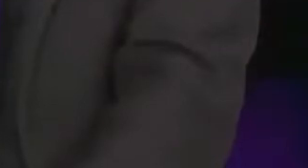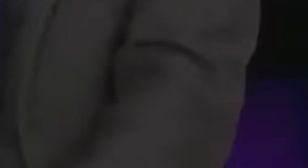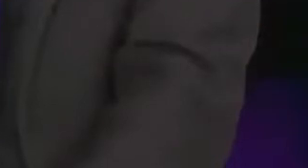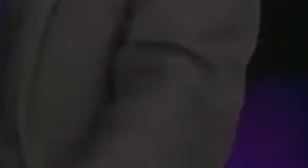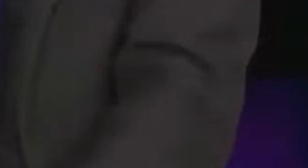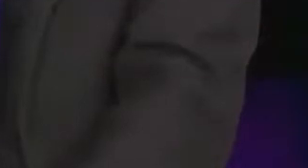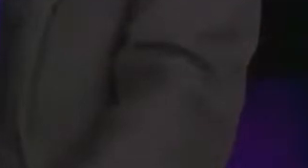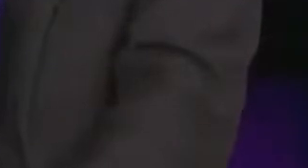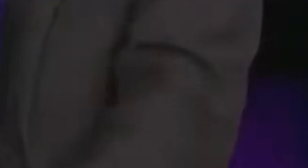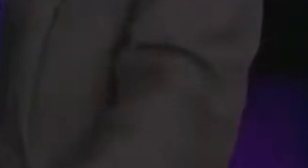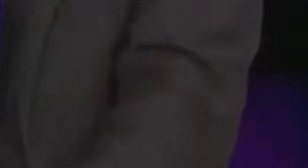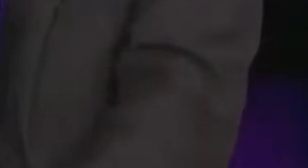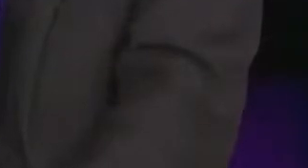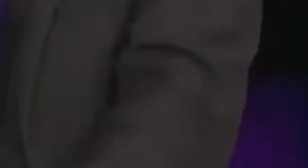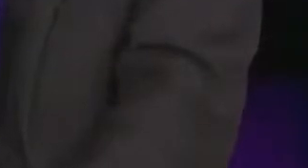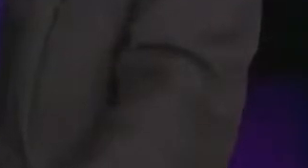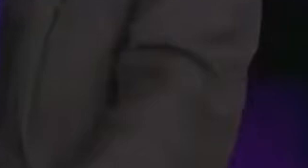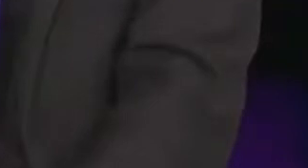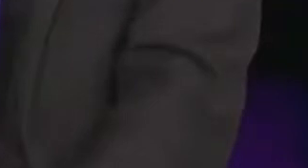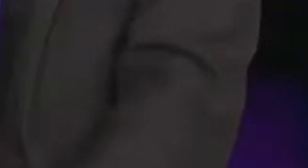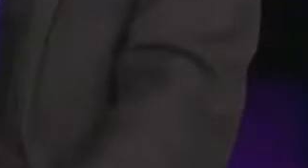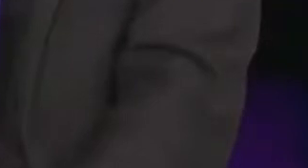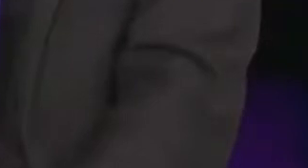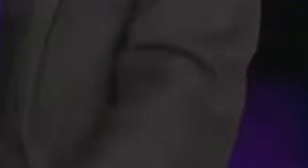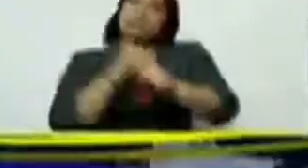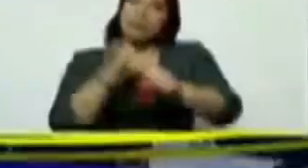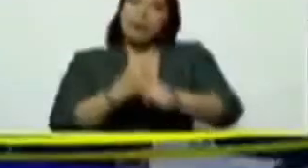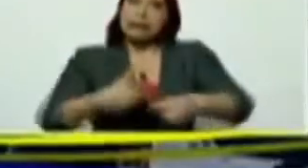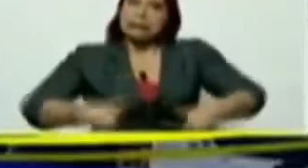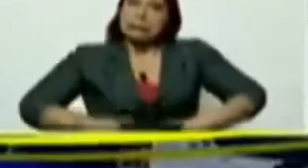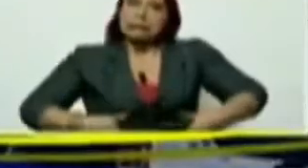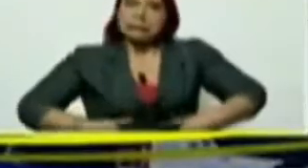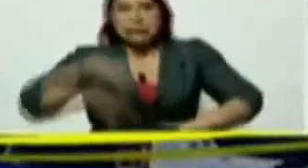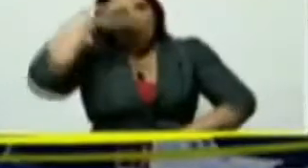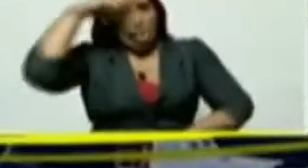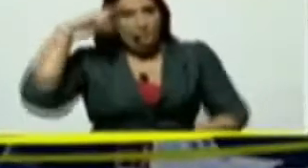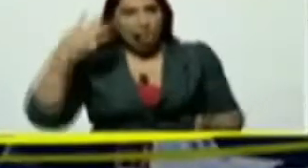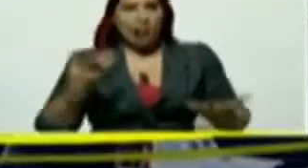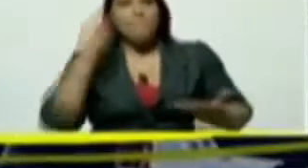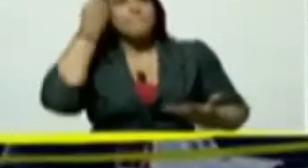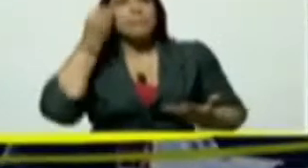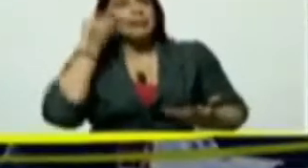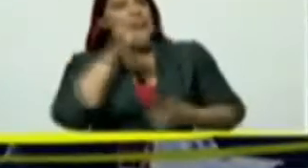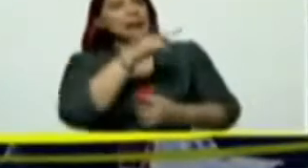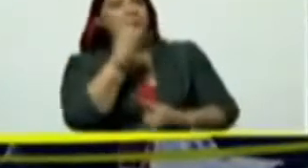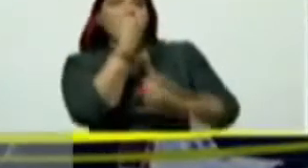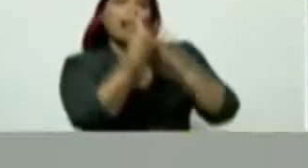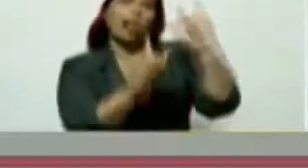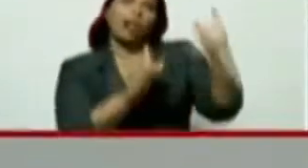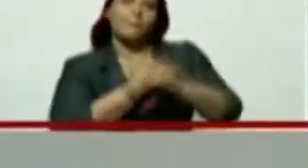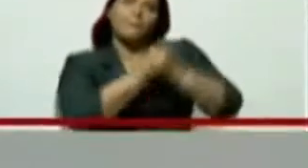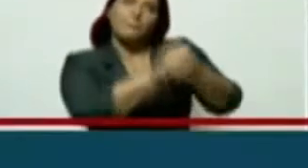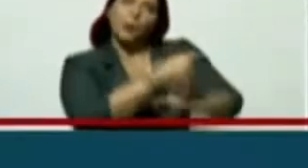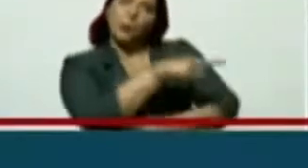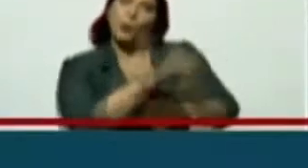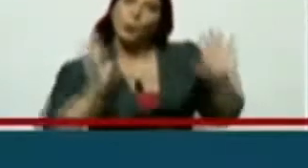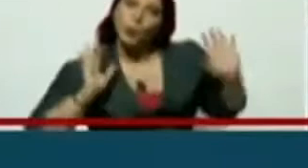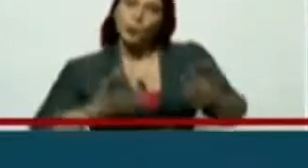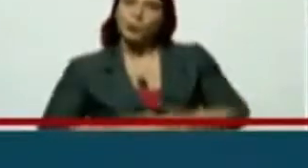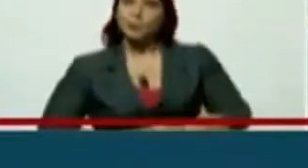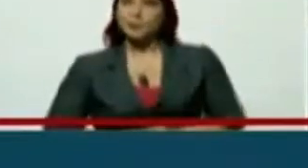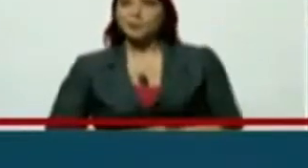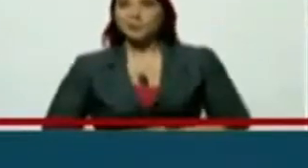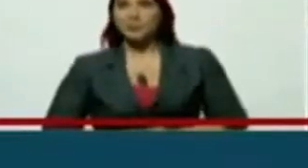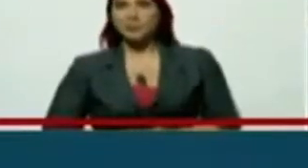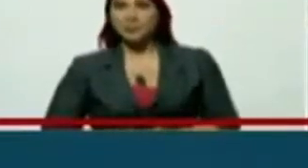be 50% pegged to Petro, the government cryptocurrency. The head of state made the announcement in an official act with a group of government